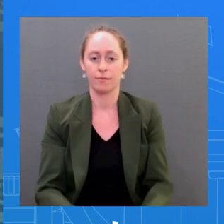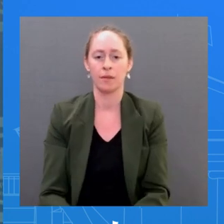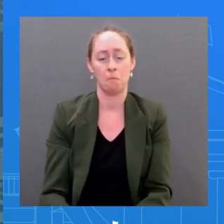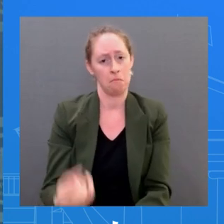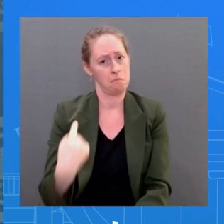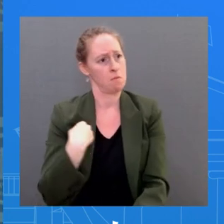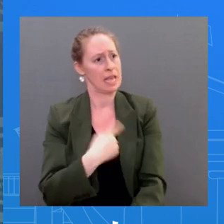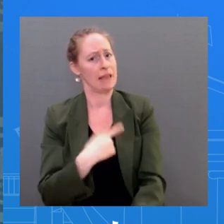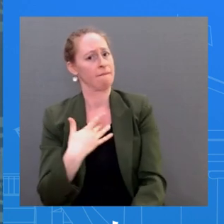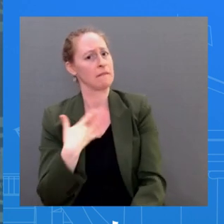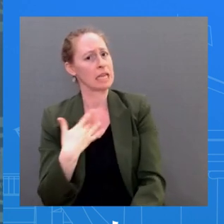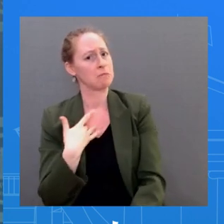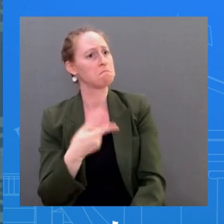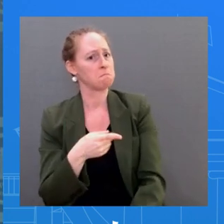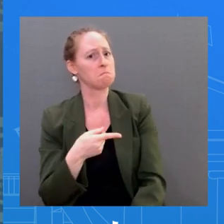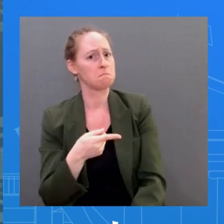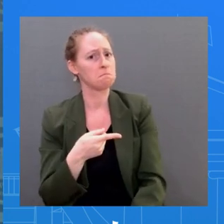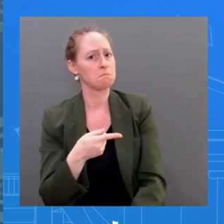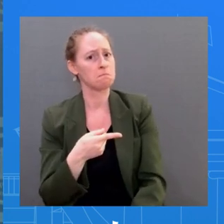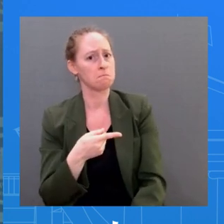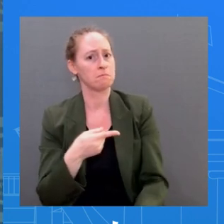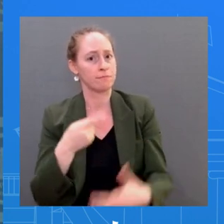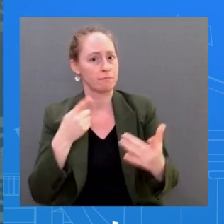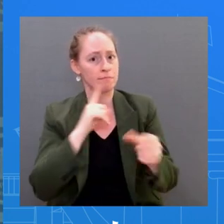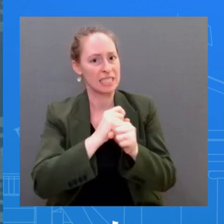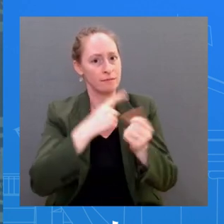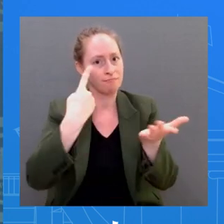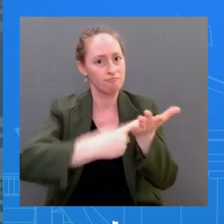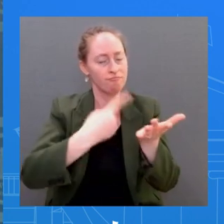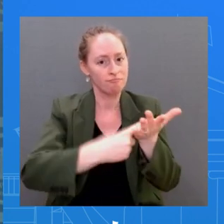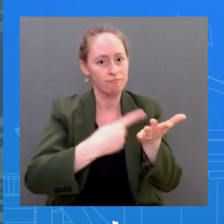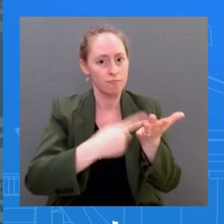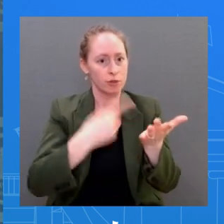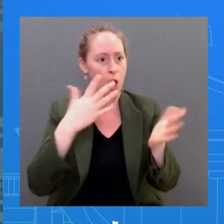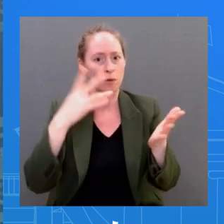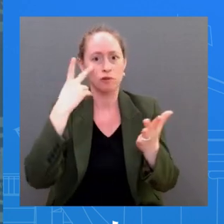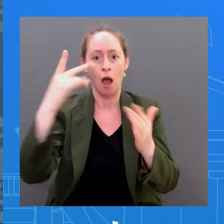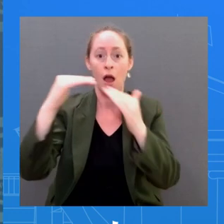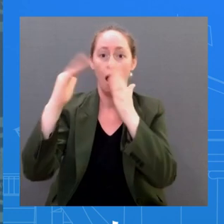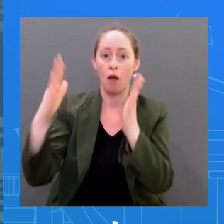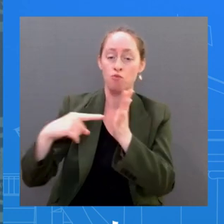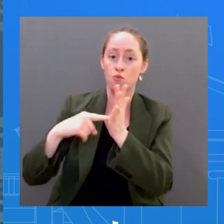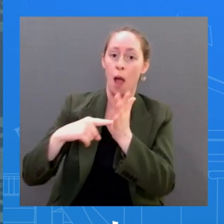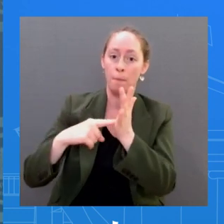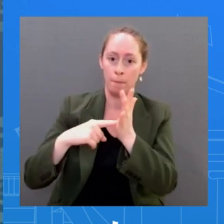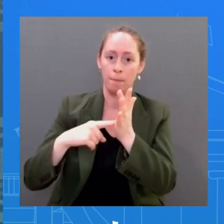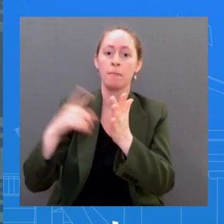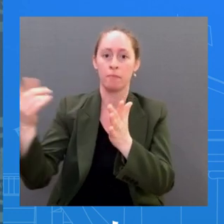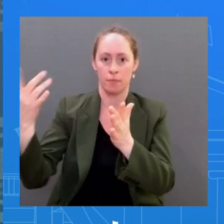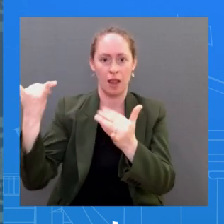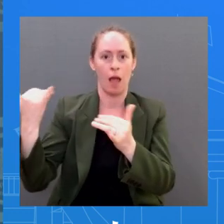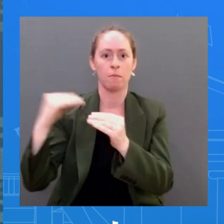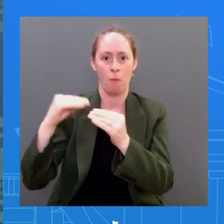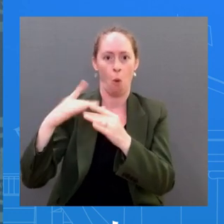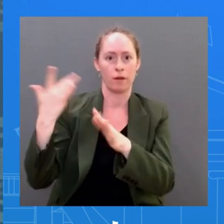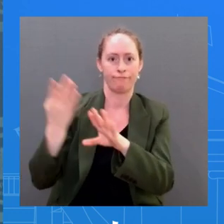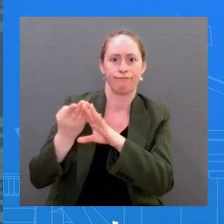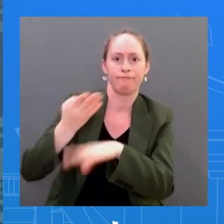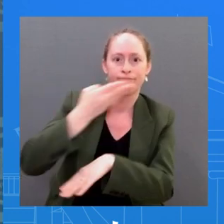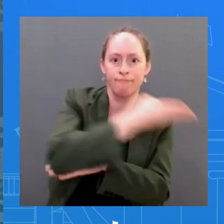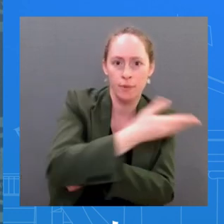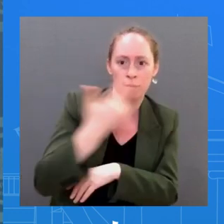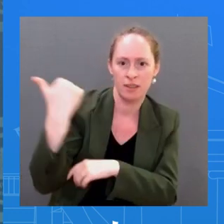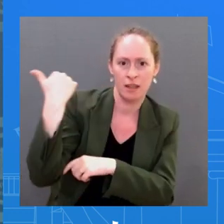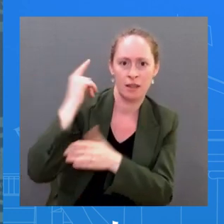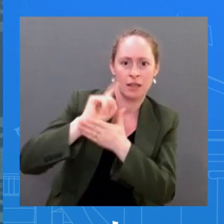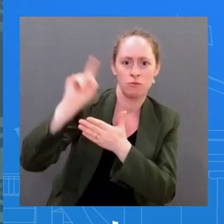together. We saw the House taking some actions last week. They also take some actions this week. What